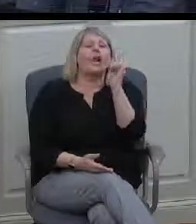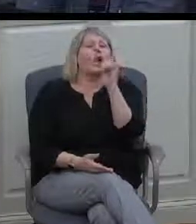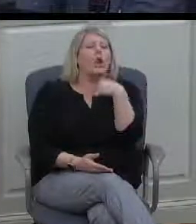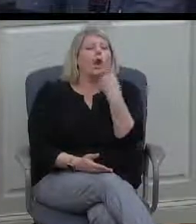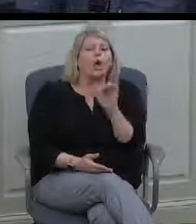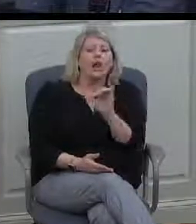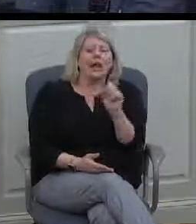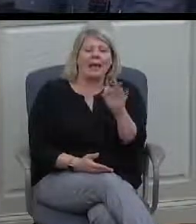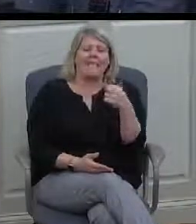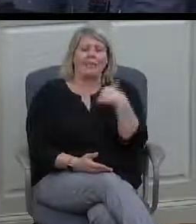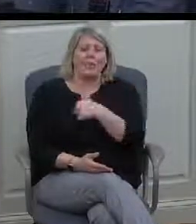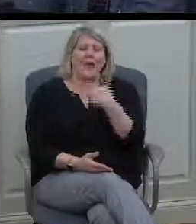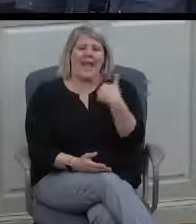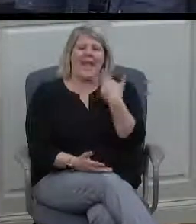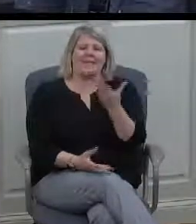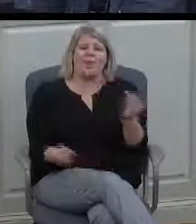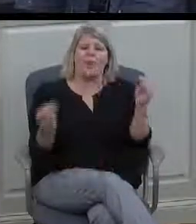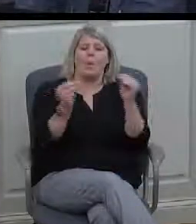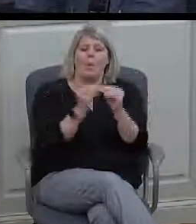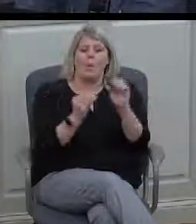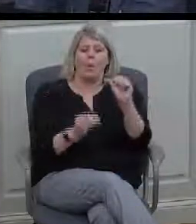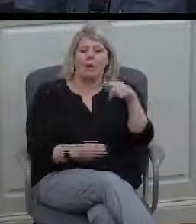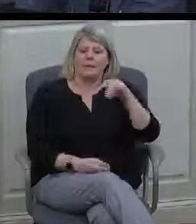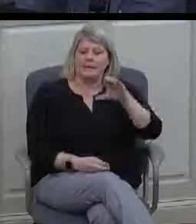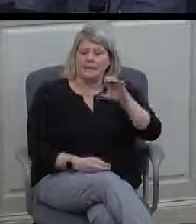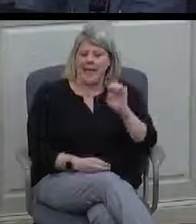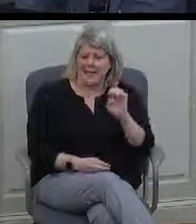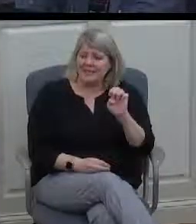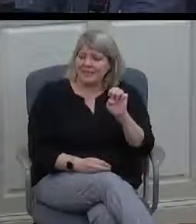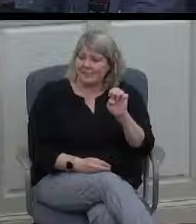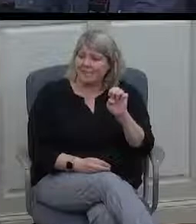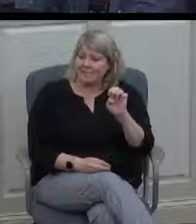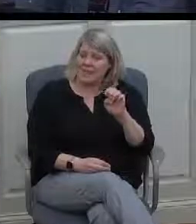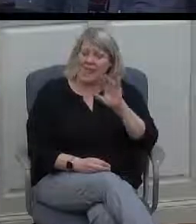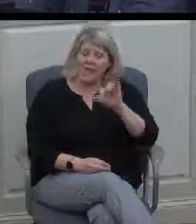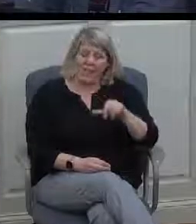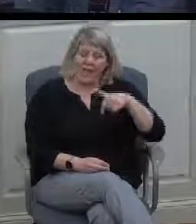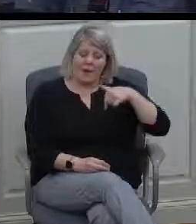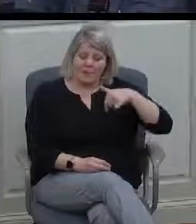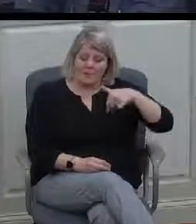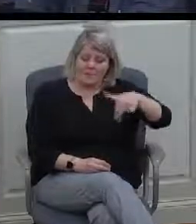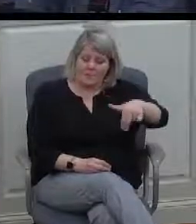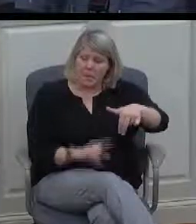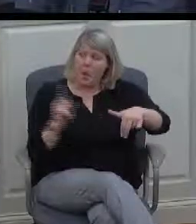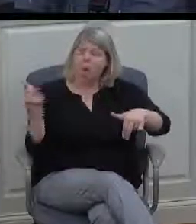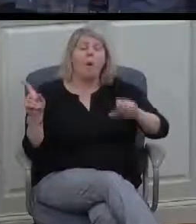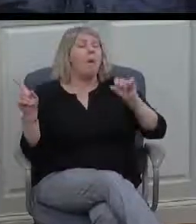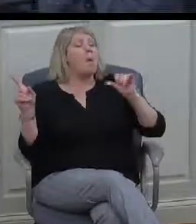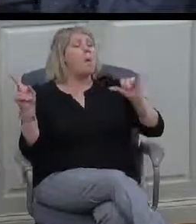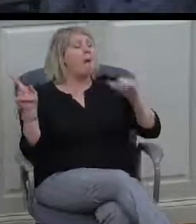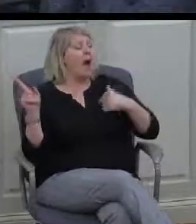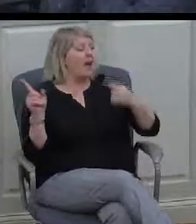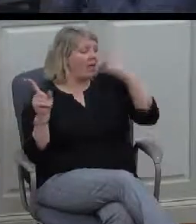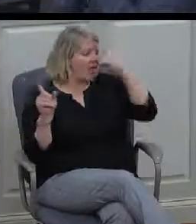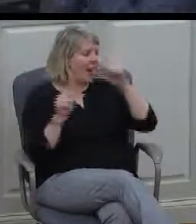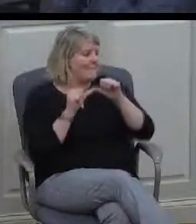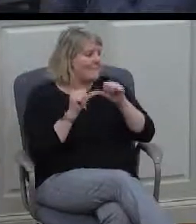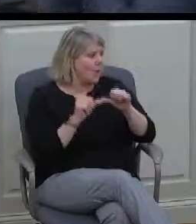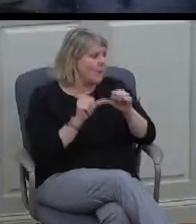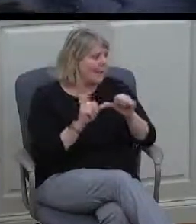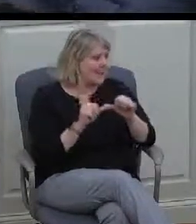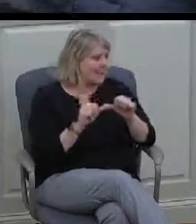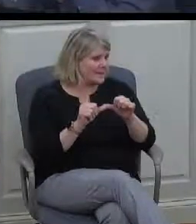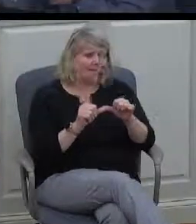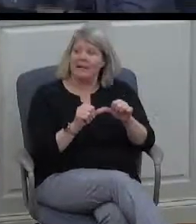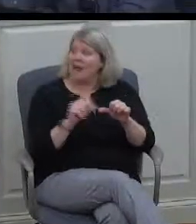more space adjacent to the sidewalk that a pedestrian can I access? thought they were permanent. Well, they're going to,